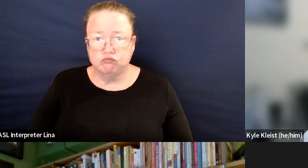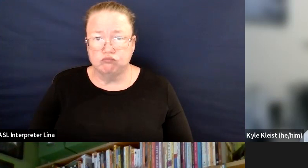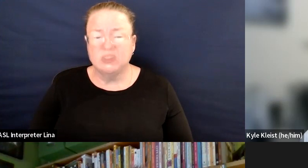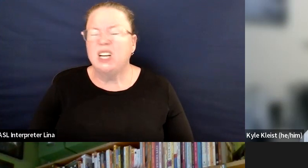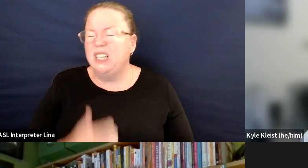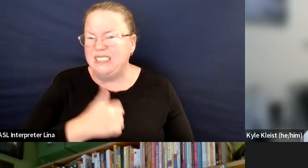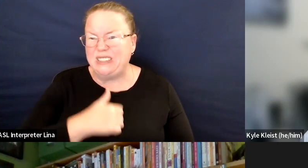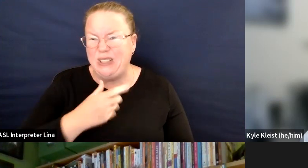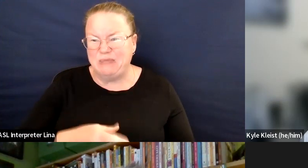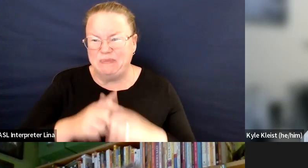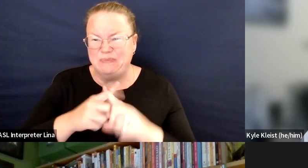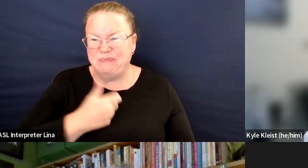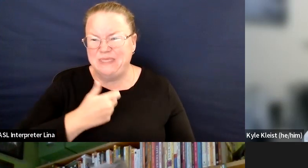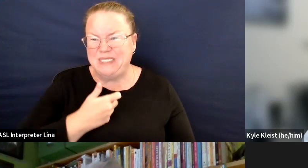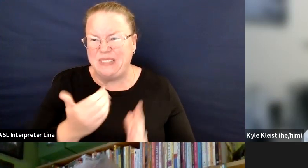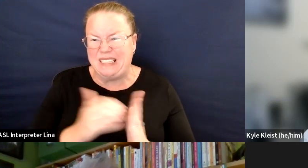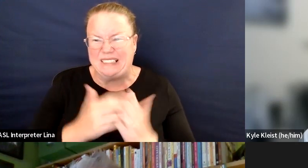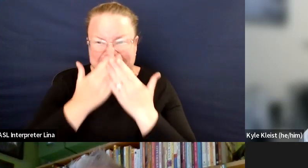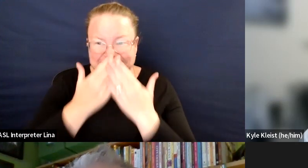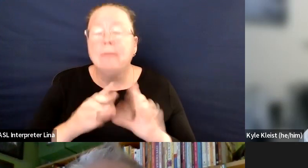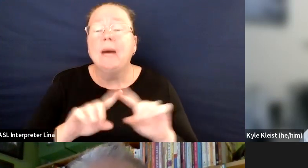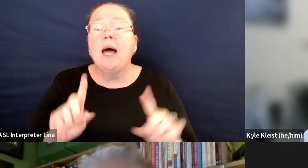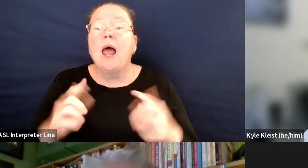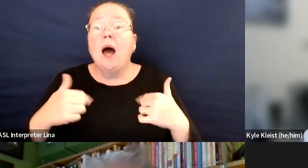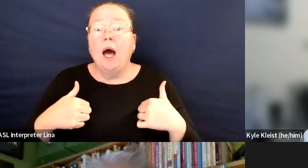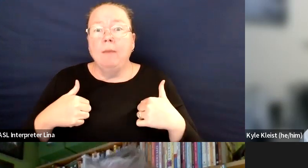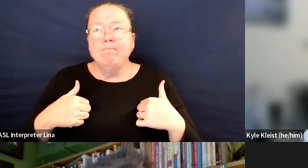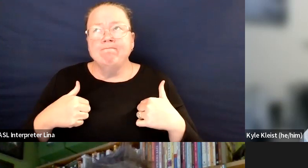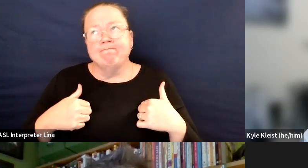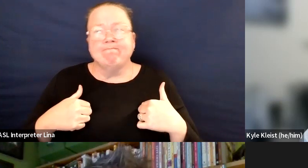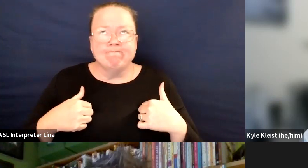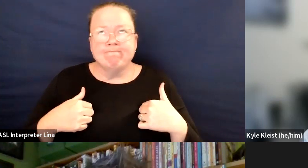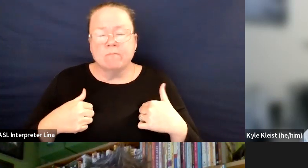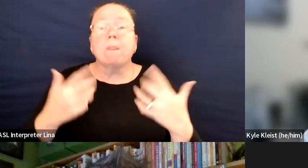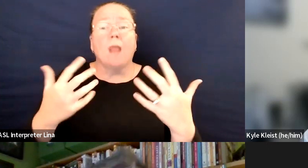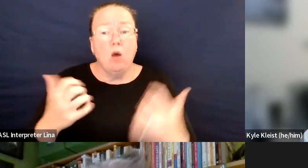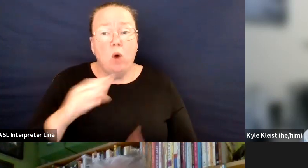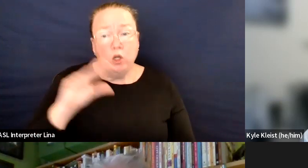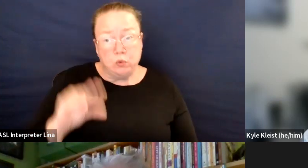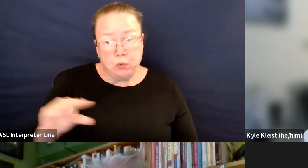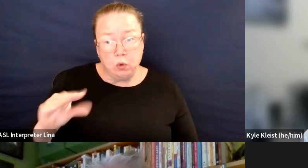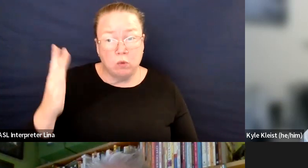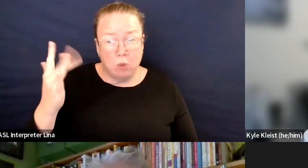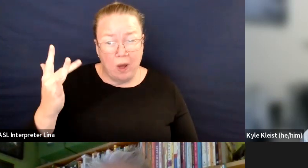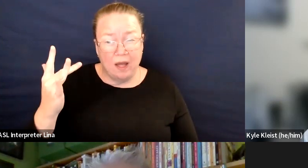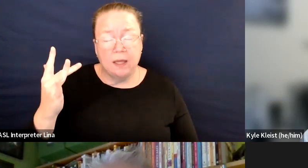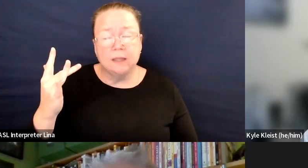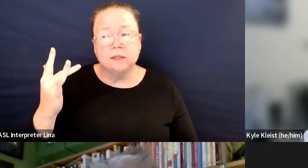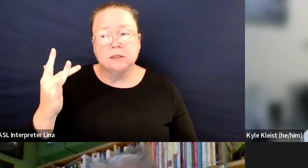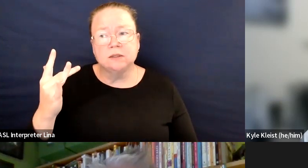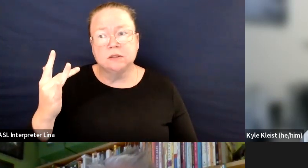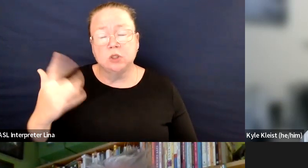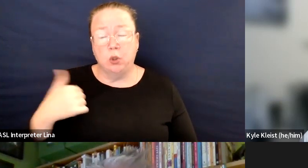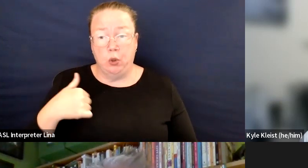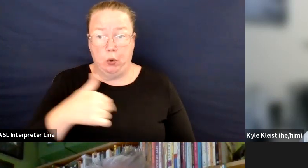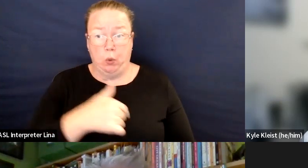Sorry, I muted myself again. I imagine that, so I wanted to do Zoom because we